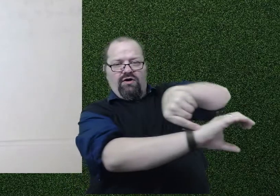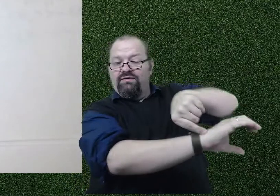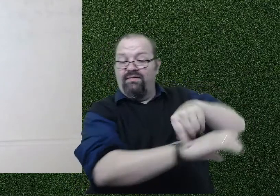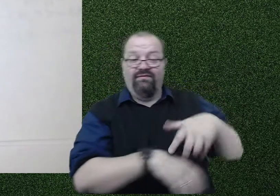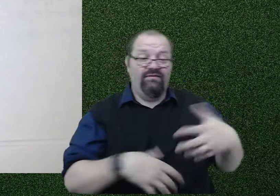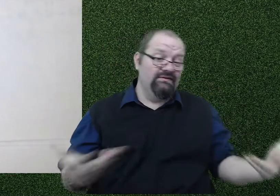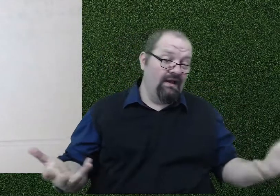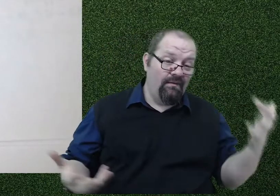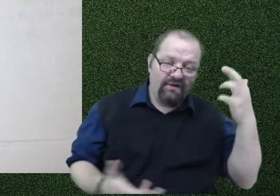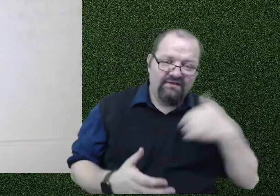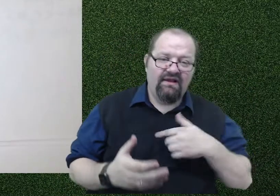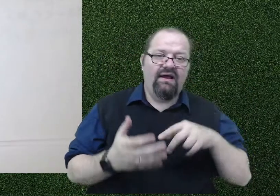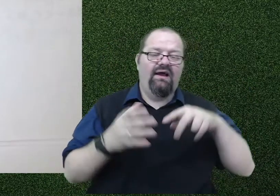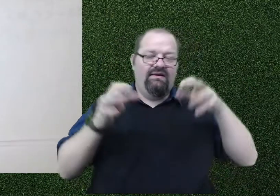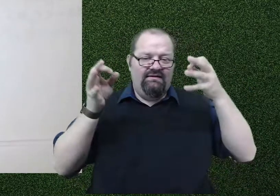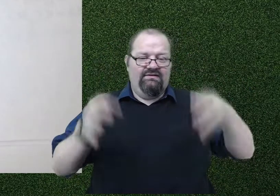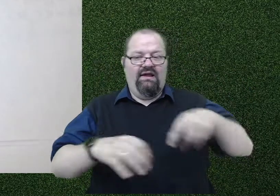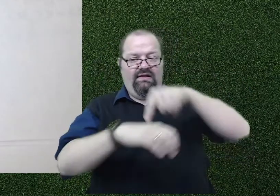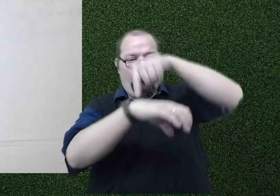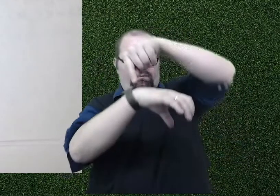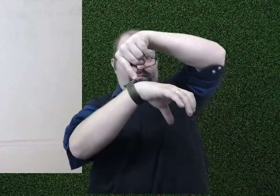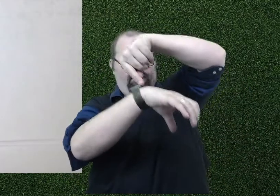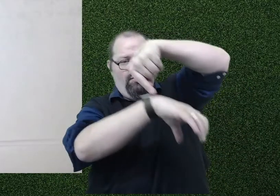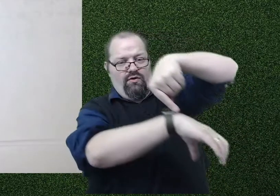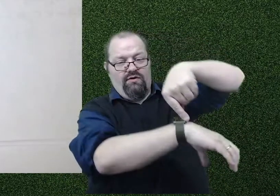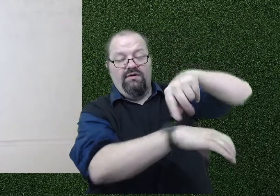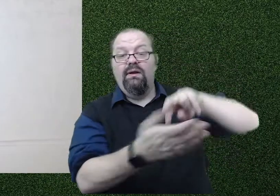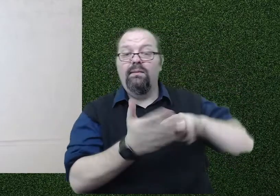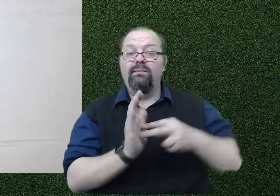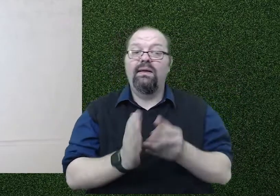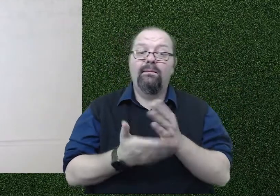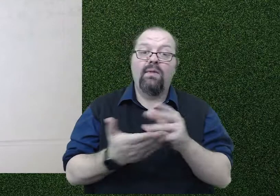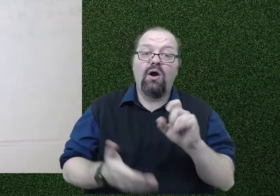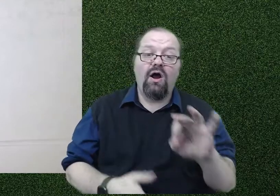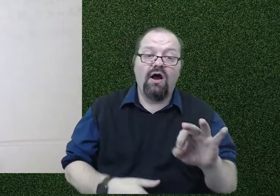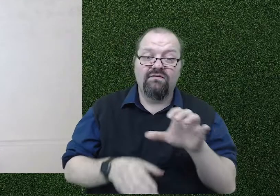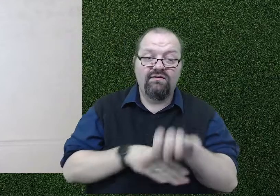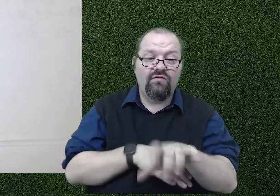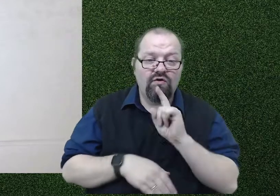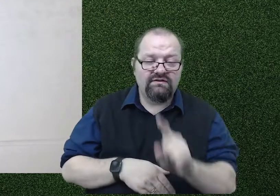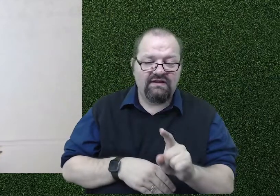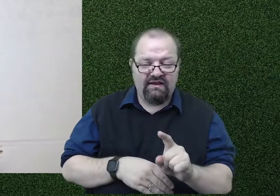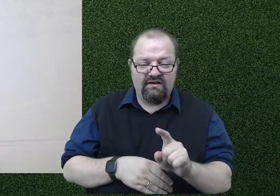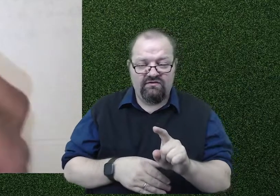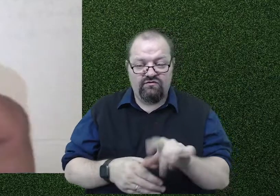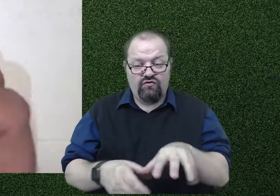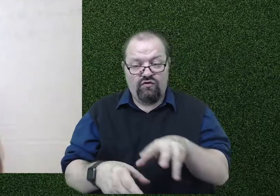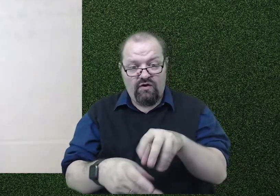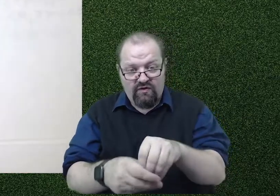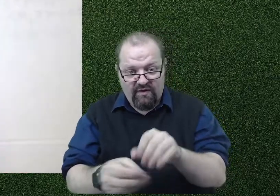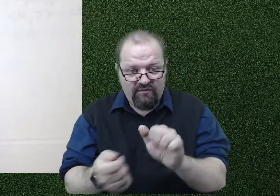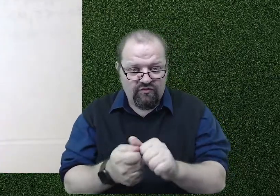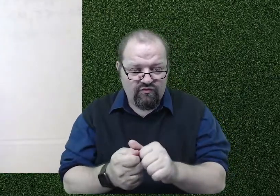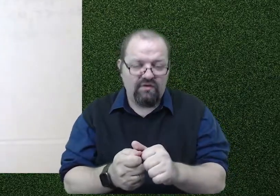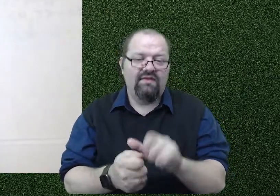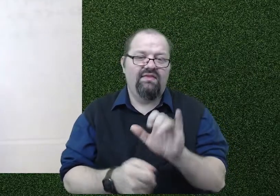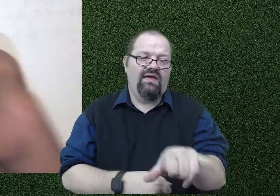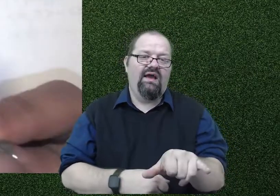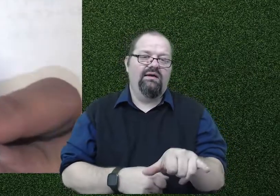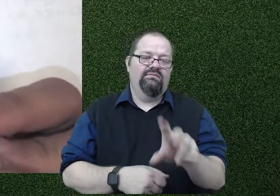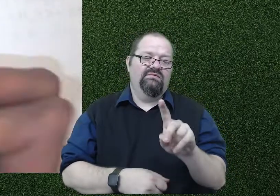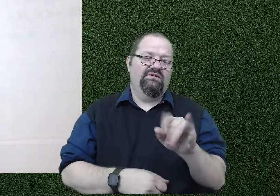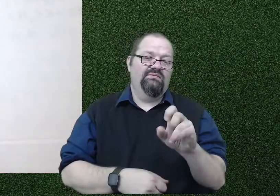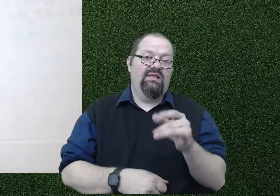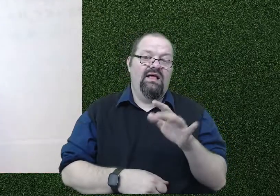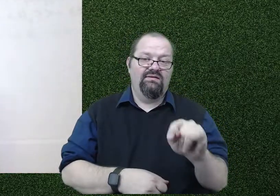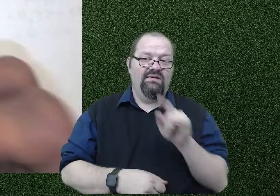this angle. The part of the force that is contributing to the displacement is this part of the